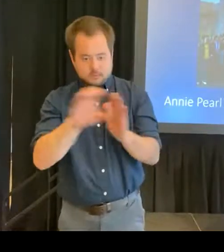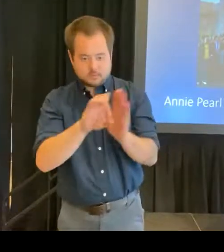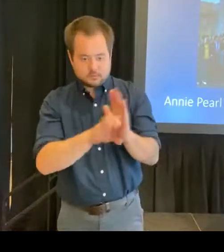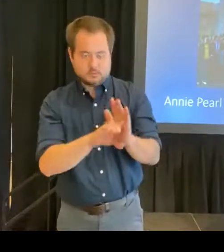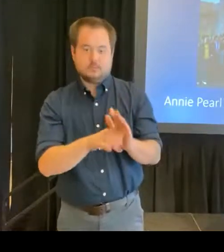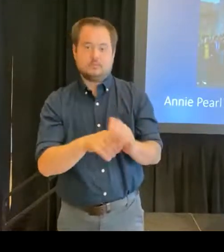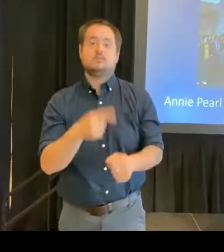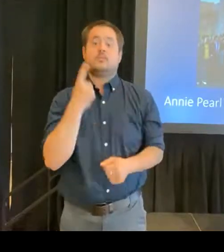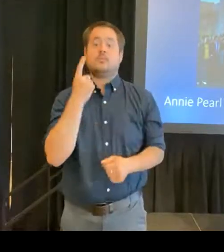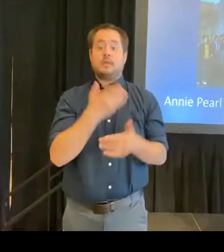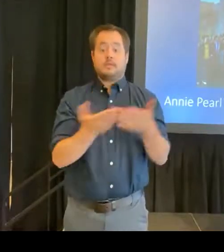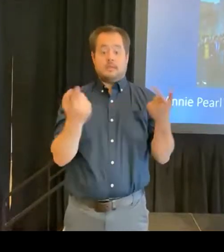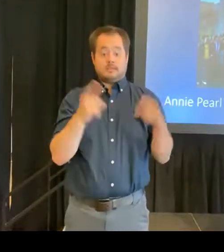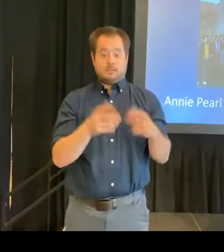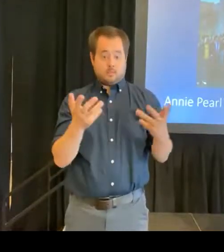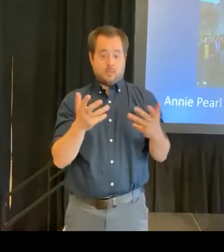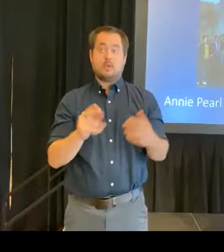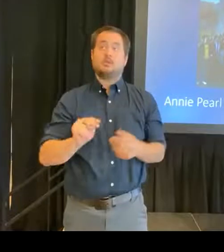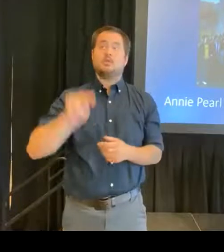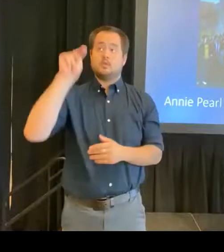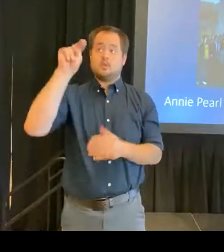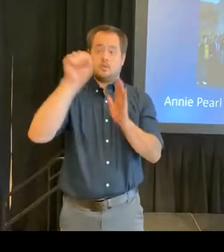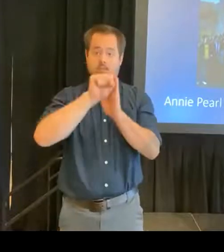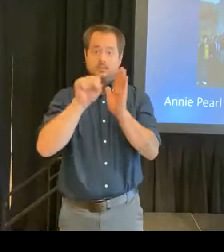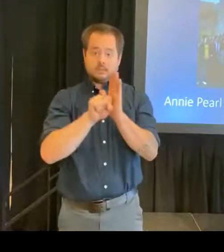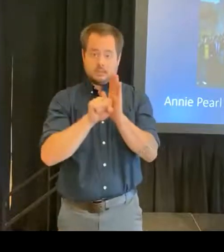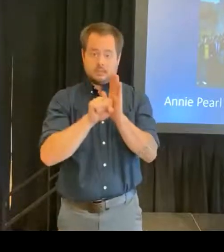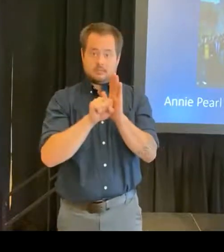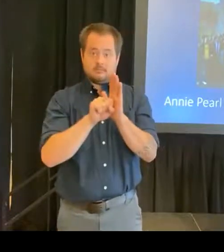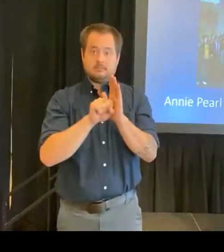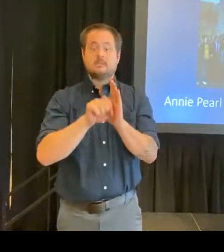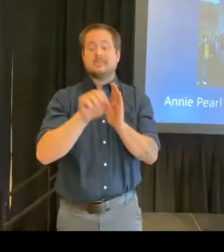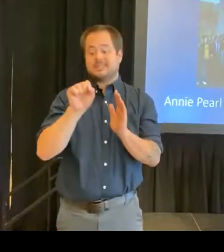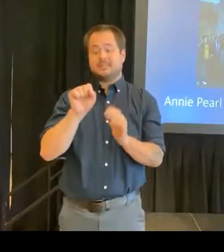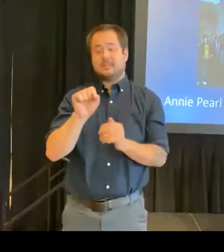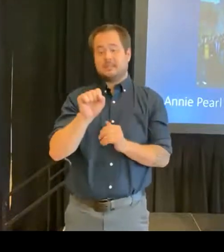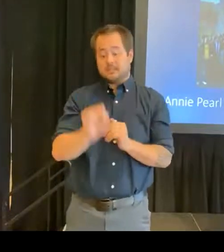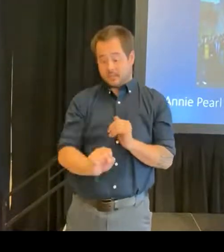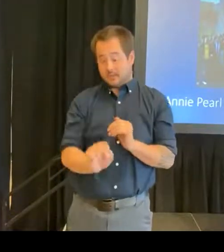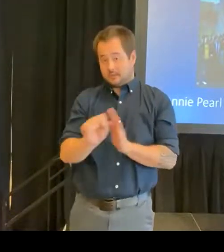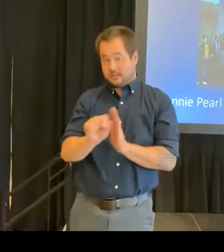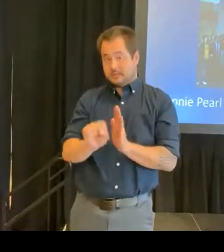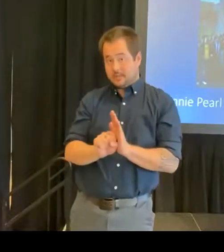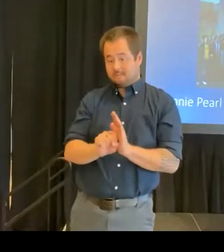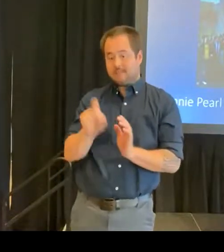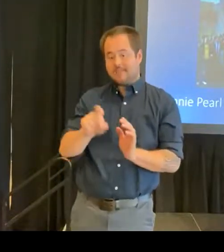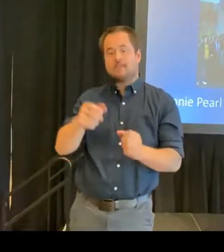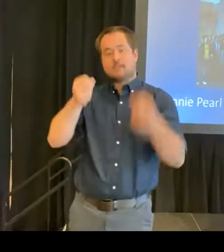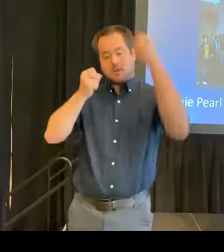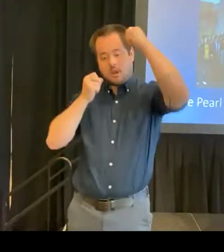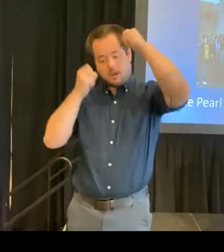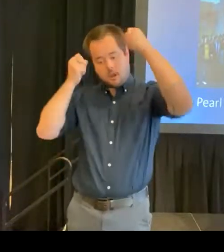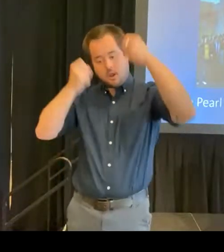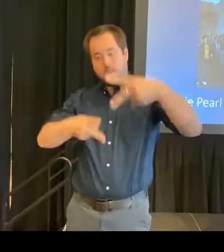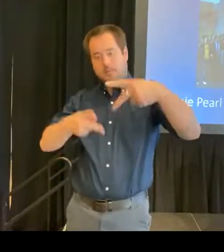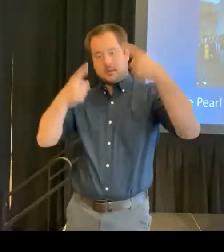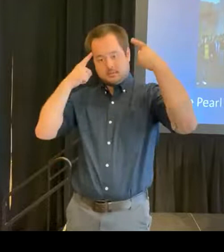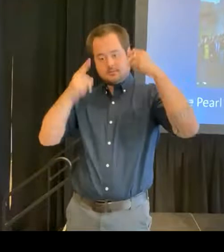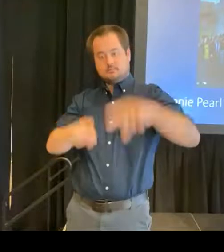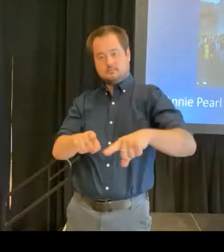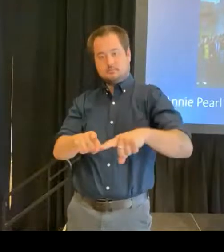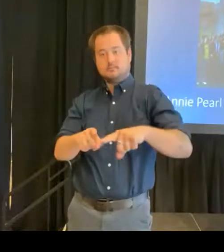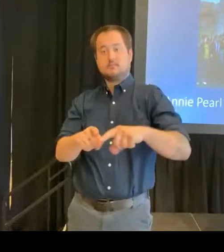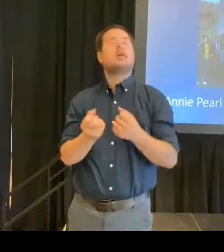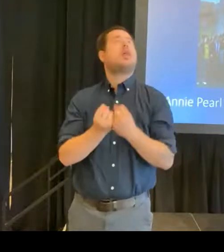is that northern states and southern states had to come up with a compromise, right? There are tons of compromises in